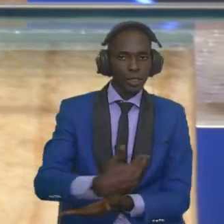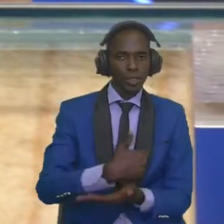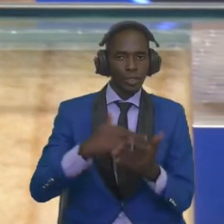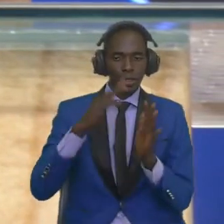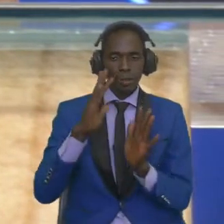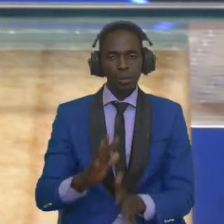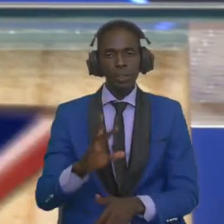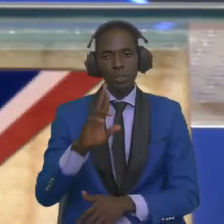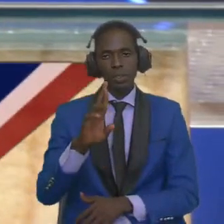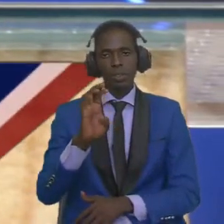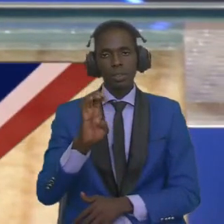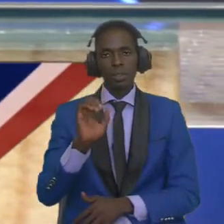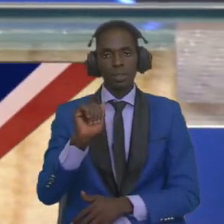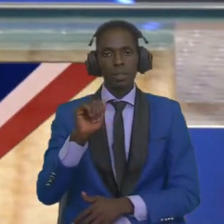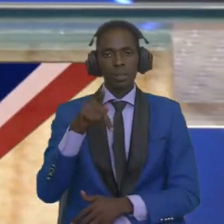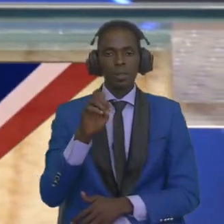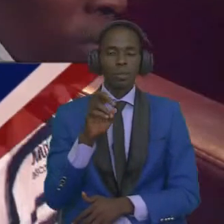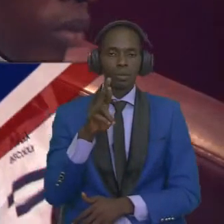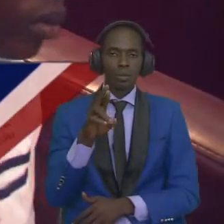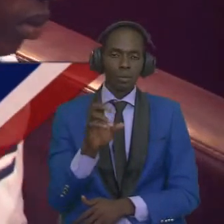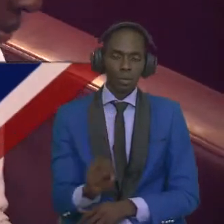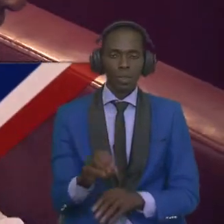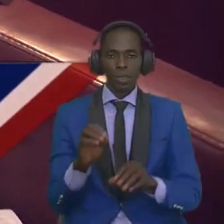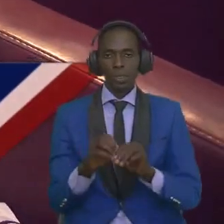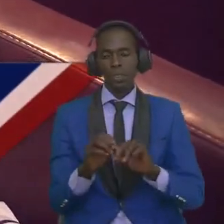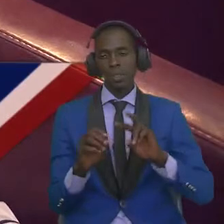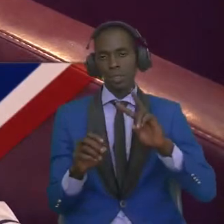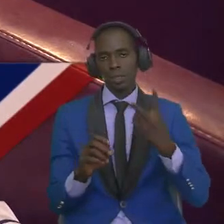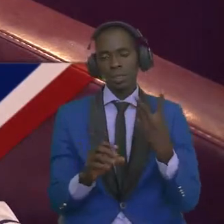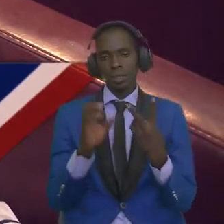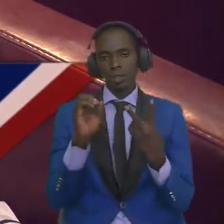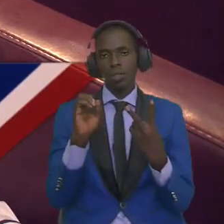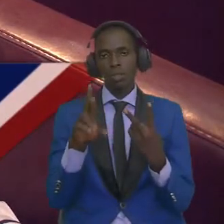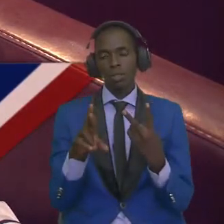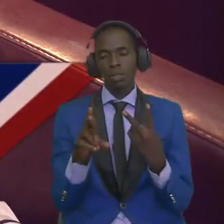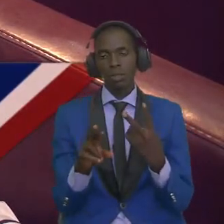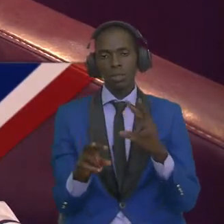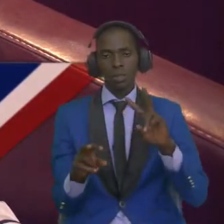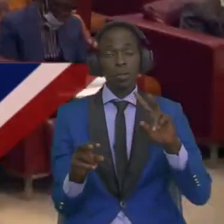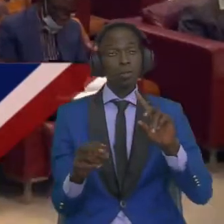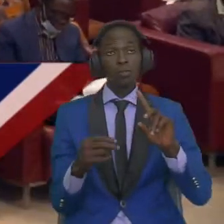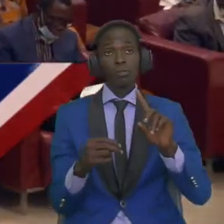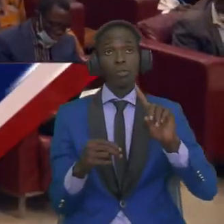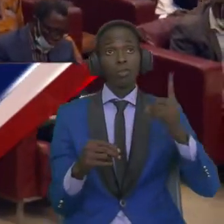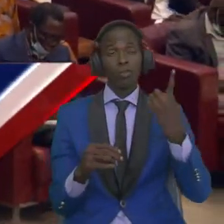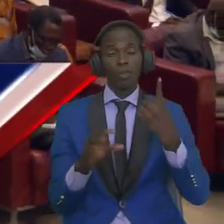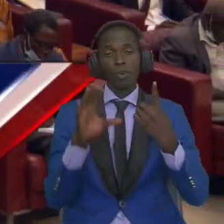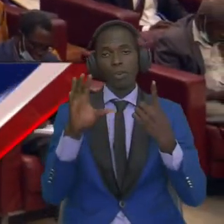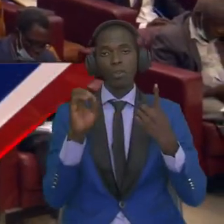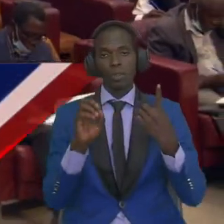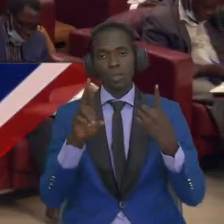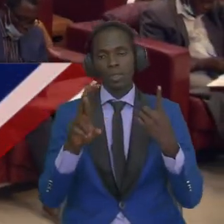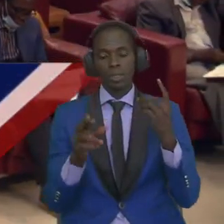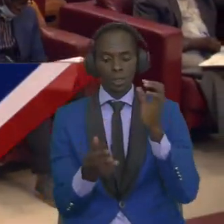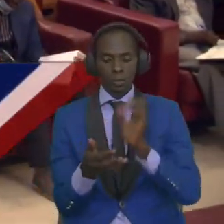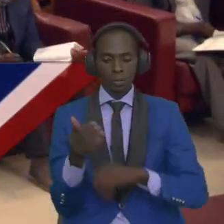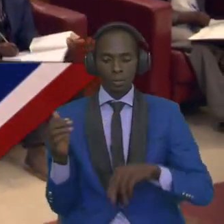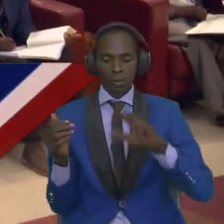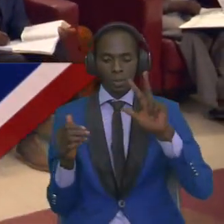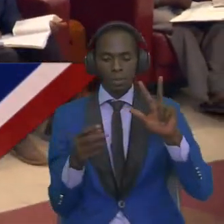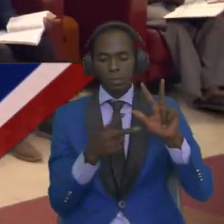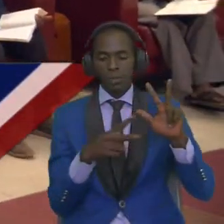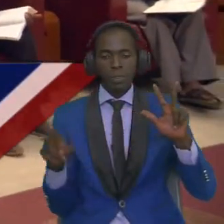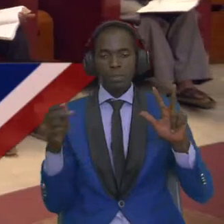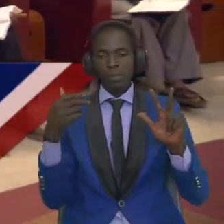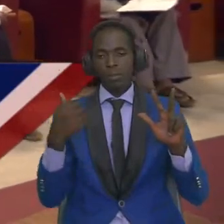Corinthians chapter 3, we're looking at verse 10. First Corinthians chapter 3, reading from